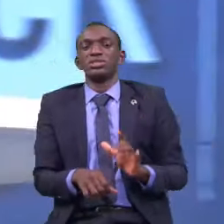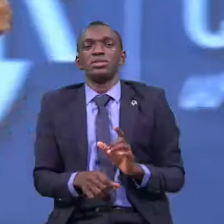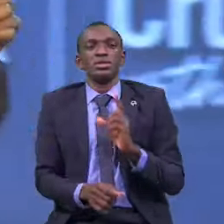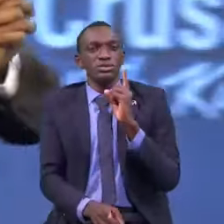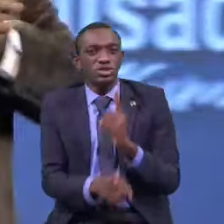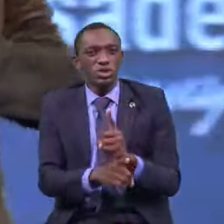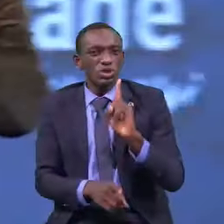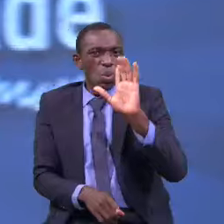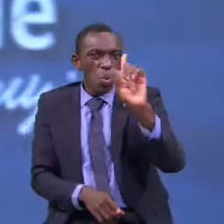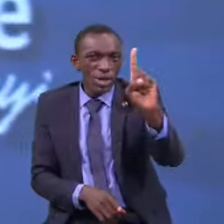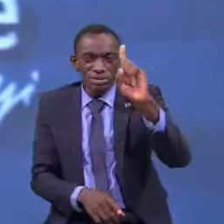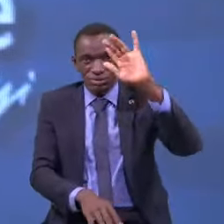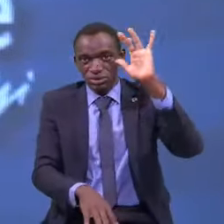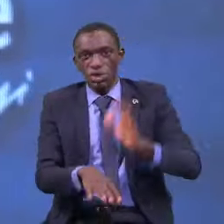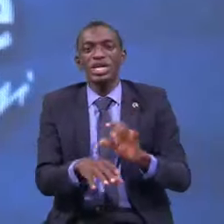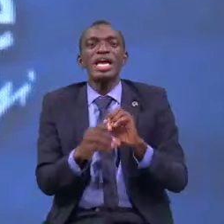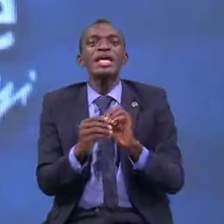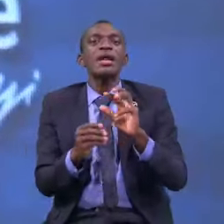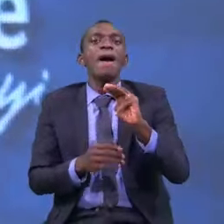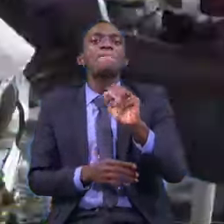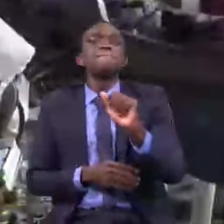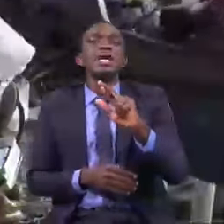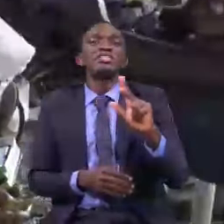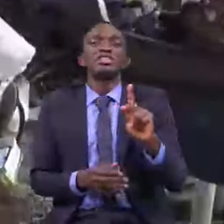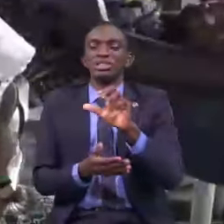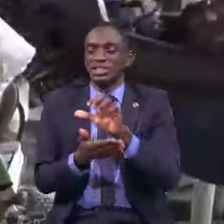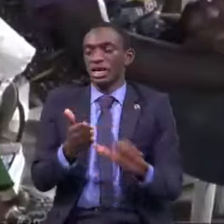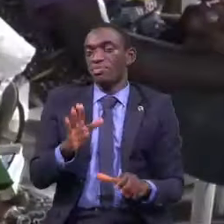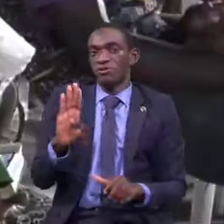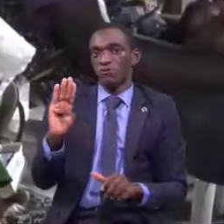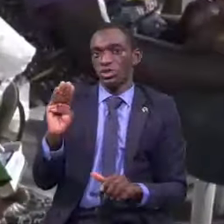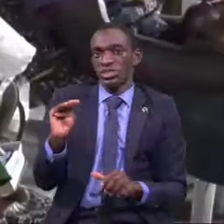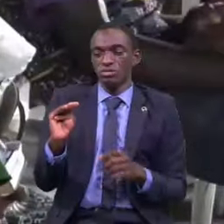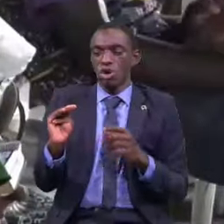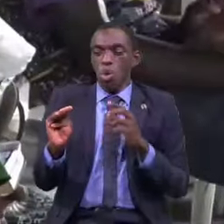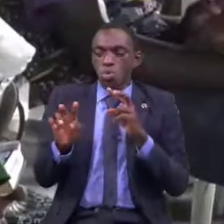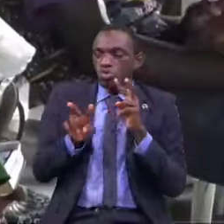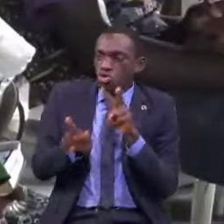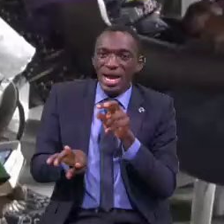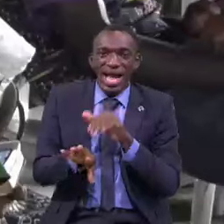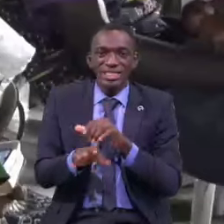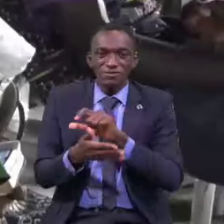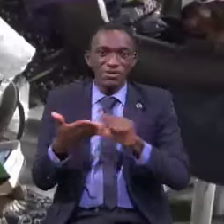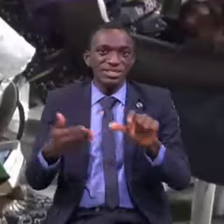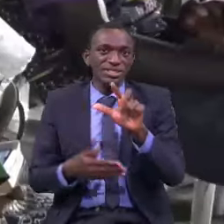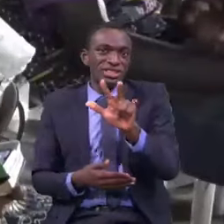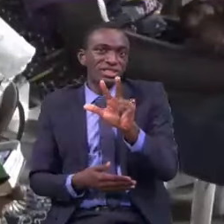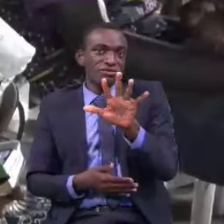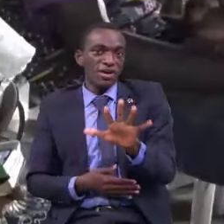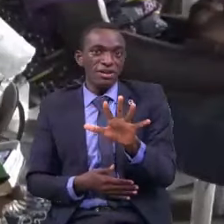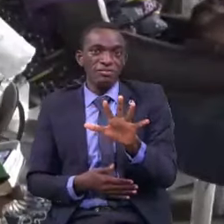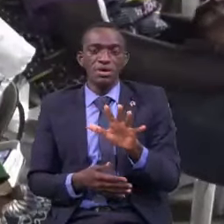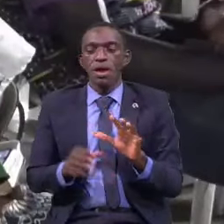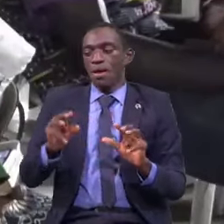a single touch. In Matthew chapter 14, I'm looking at verse 35. And when